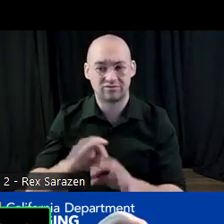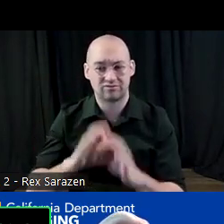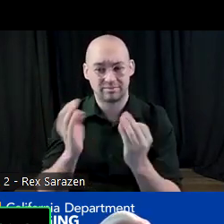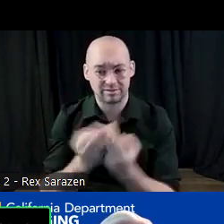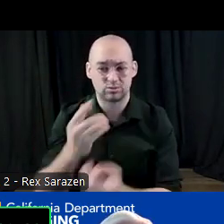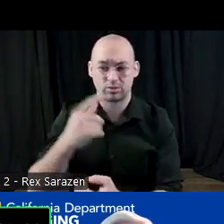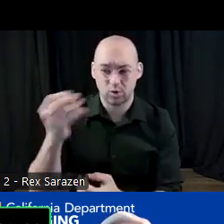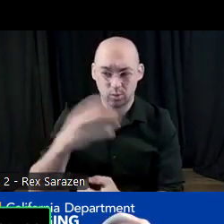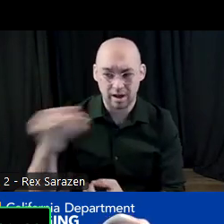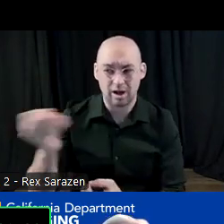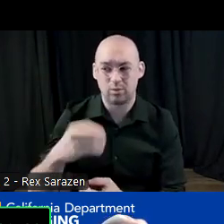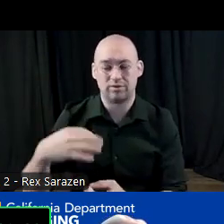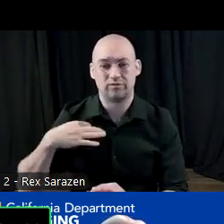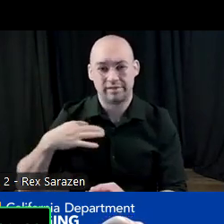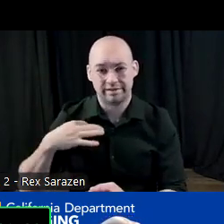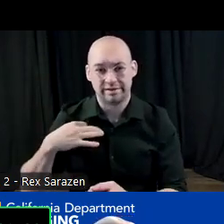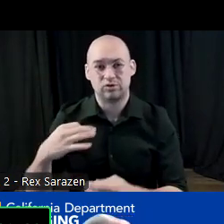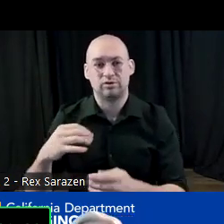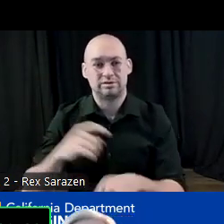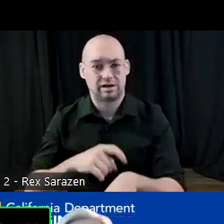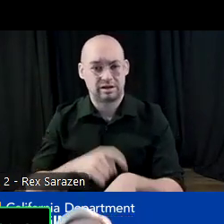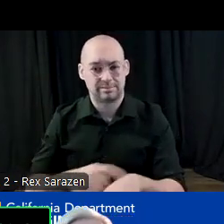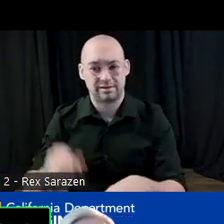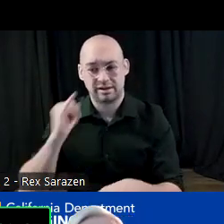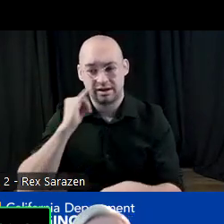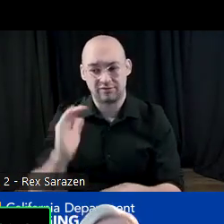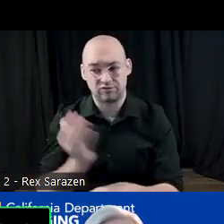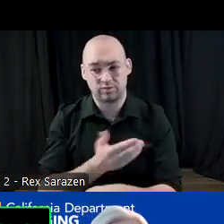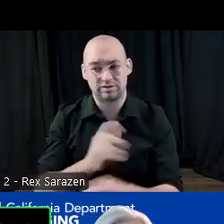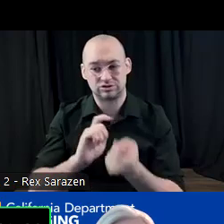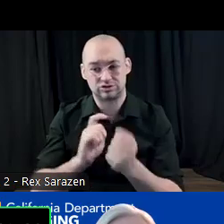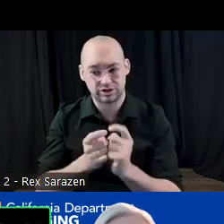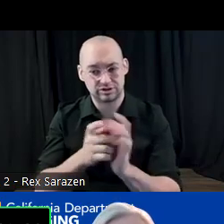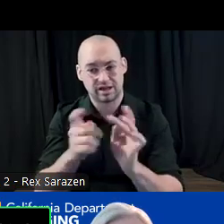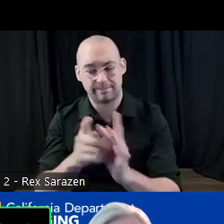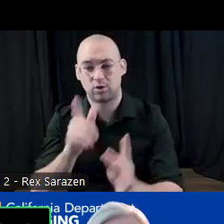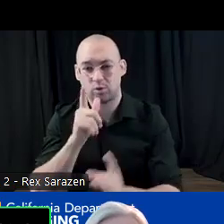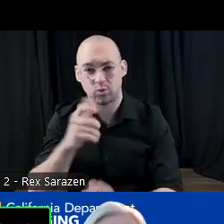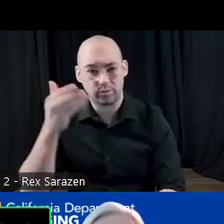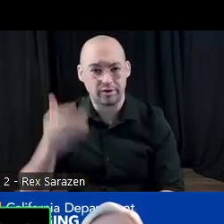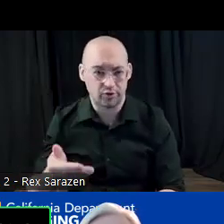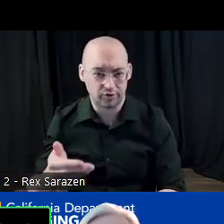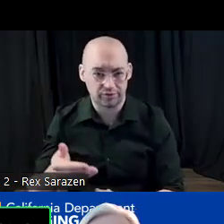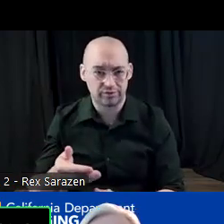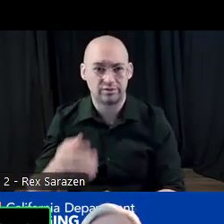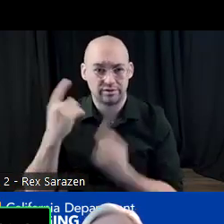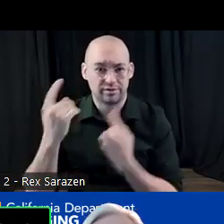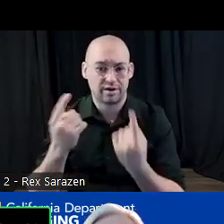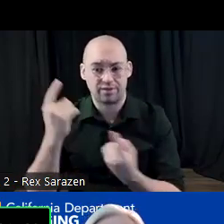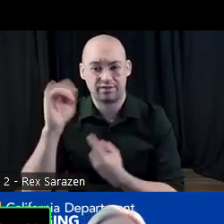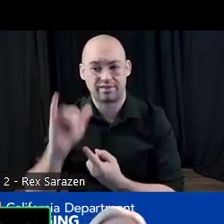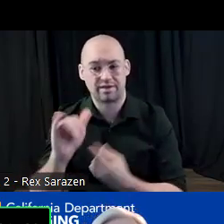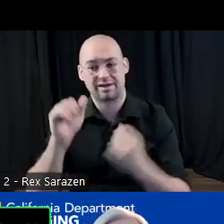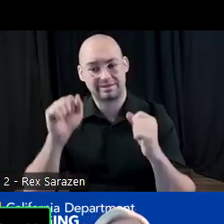out and volunteer our time. And so if we could change the narrative on who we really are, then I think that could